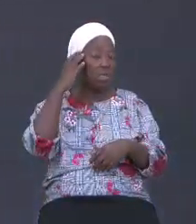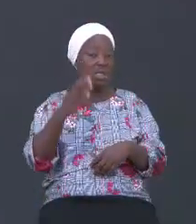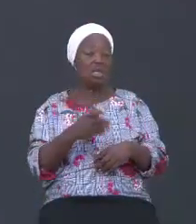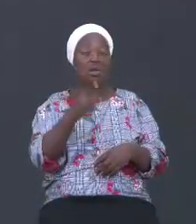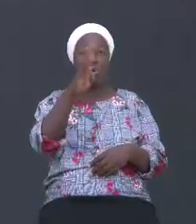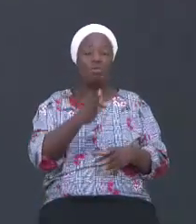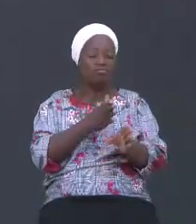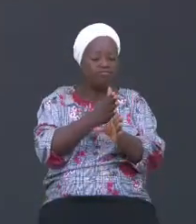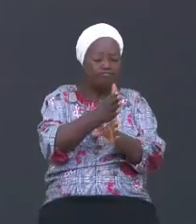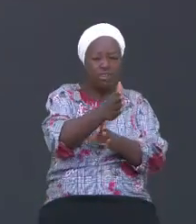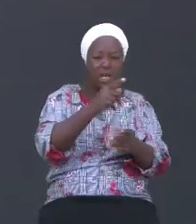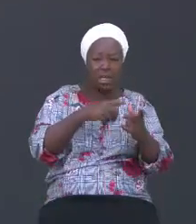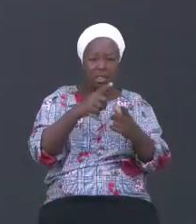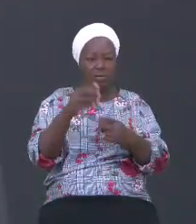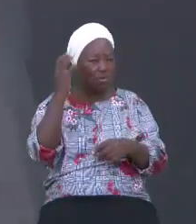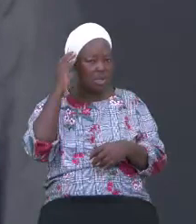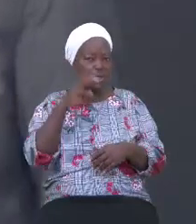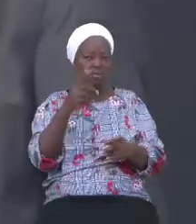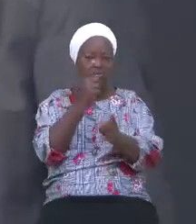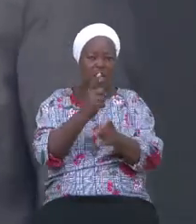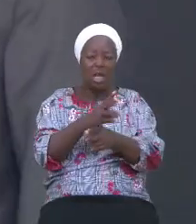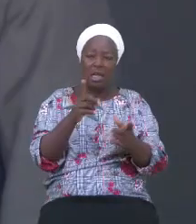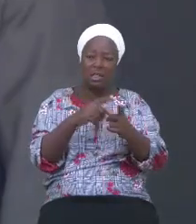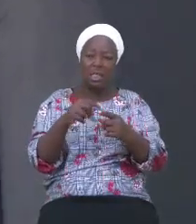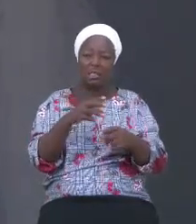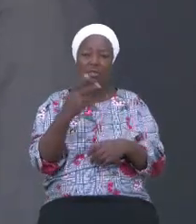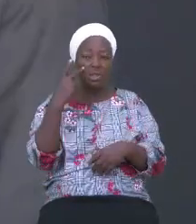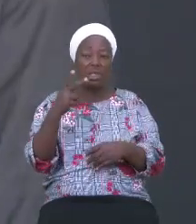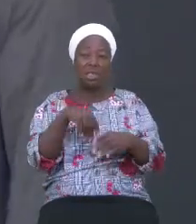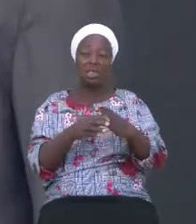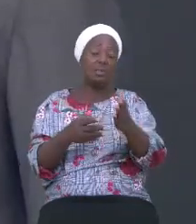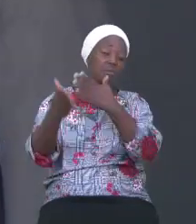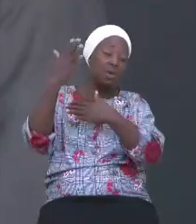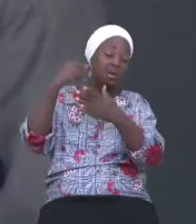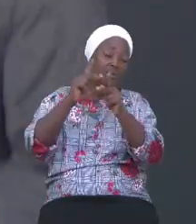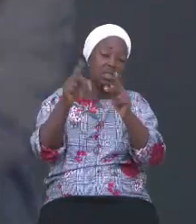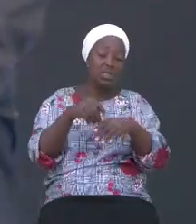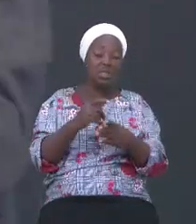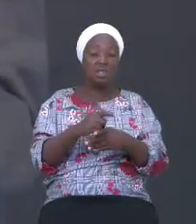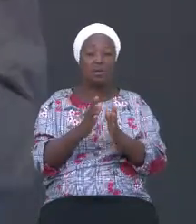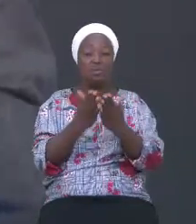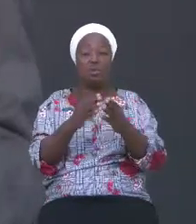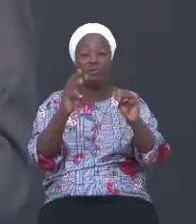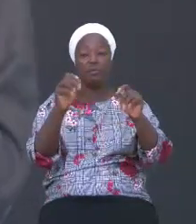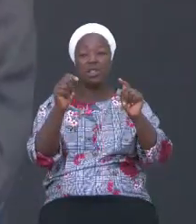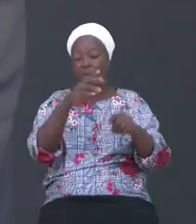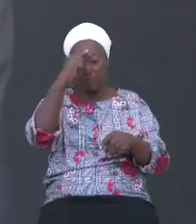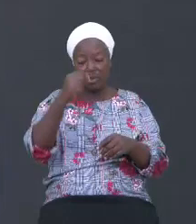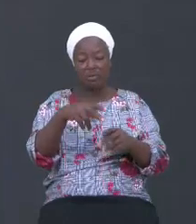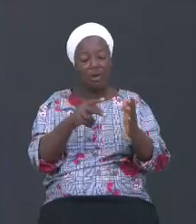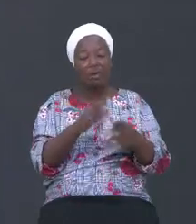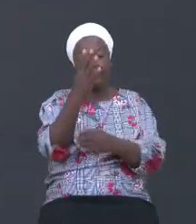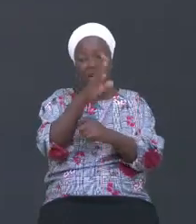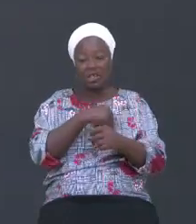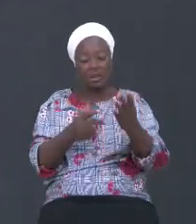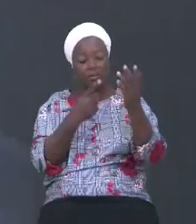revealed himself in the previous chapter, chapter 16 of Matthew, because flesh and blood has not revealed this unto you,